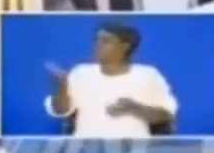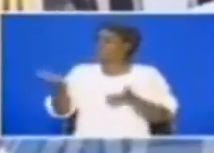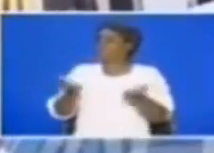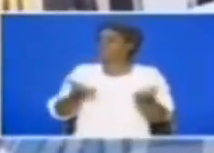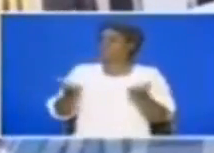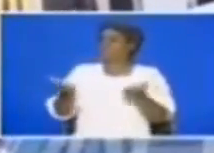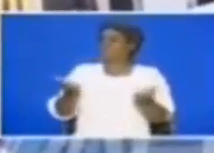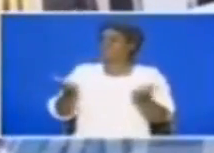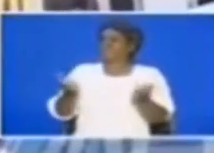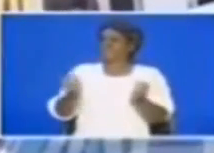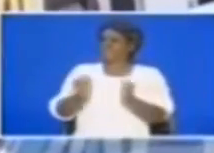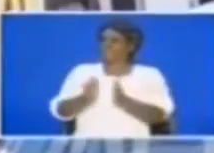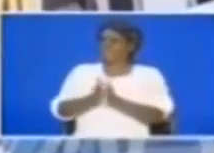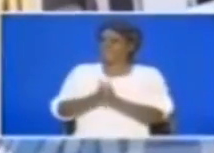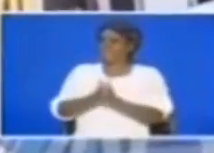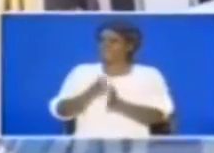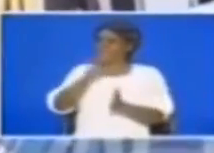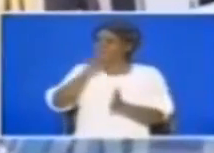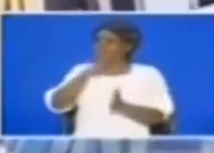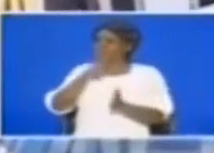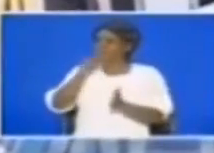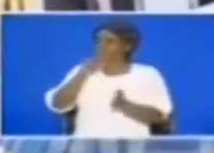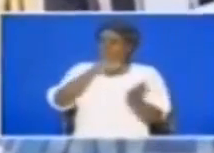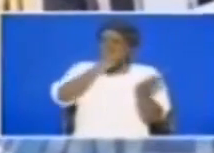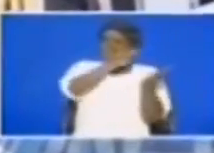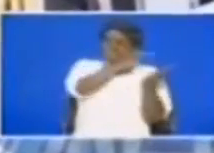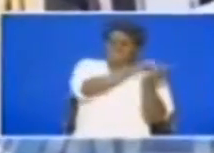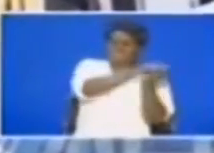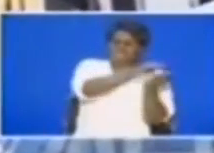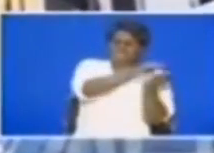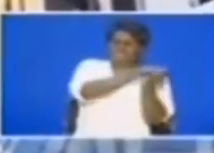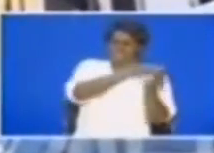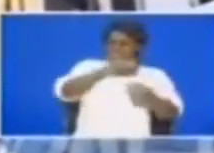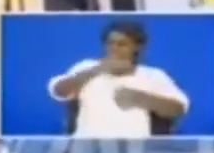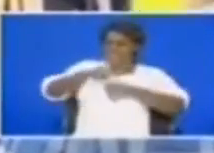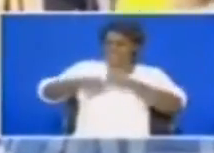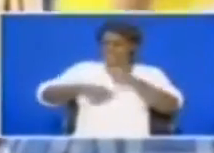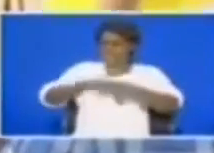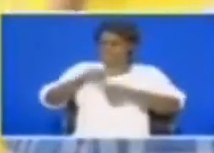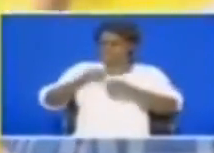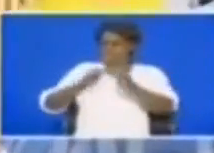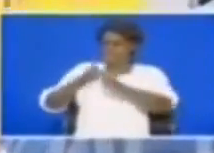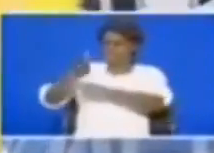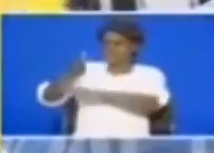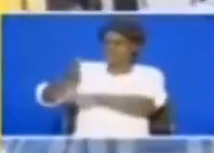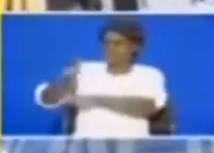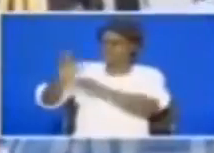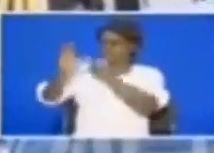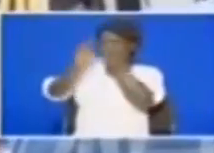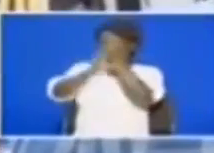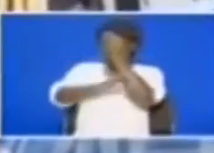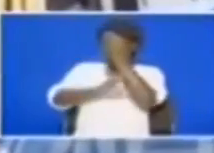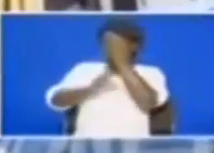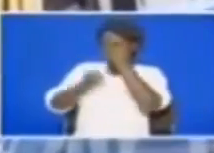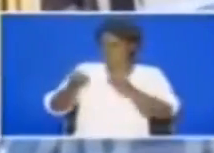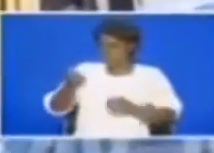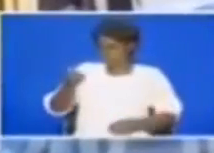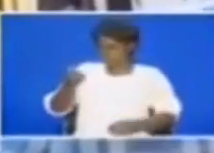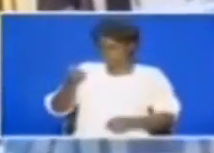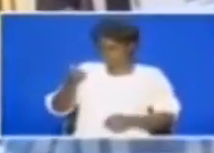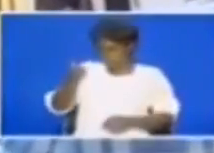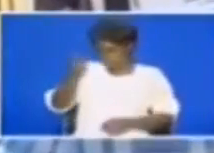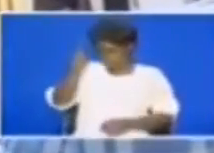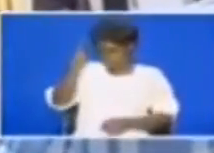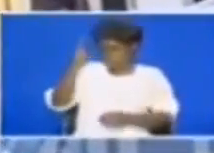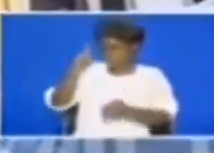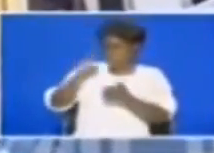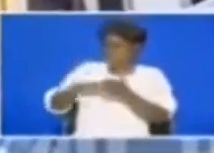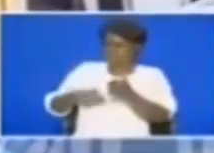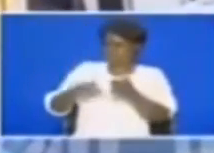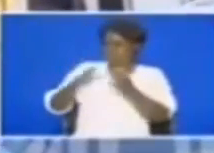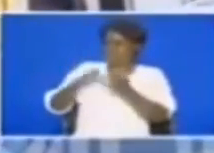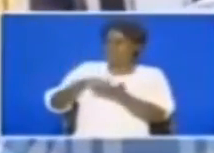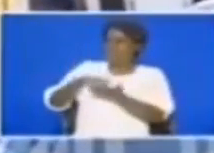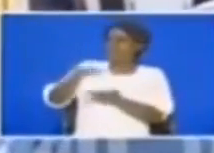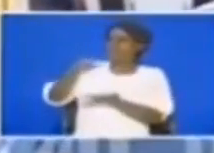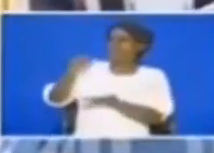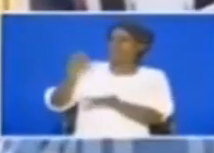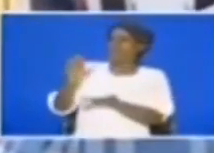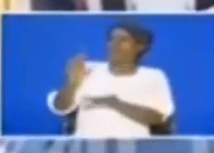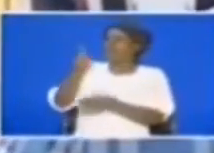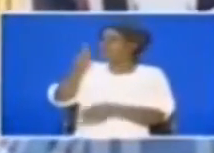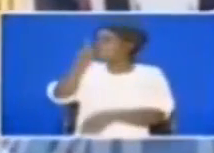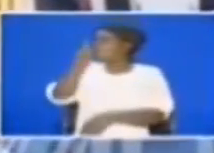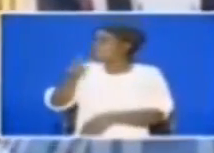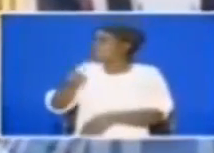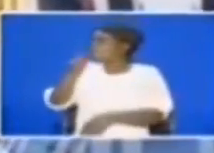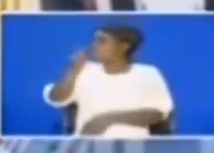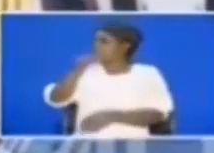chicken farming activities across the country, and we've realized increase